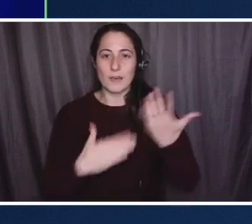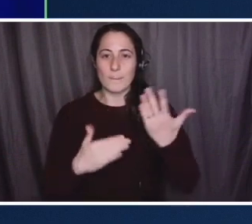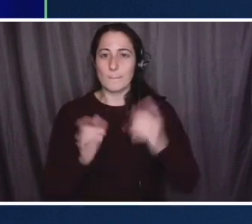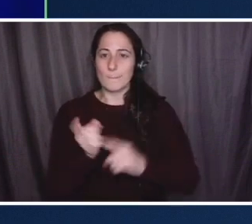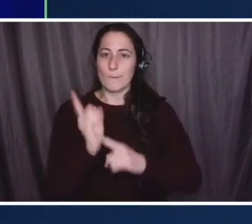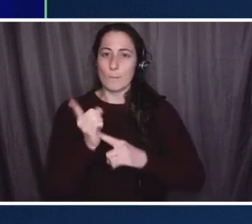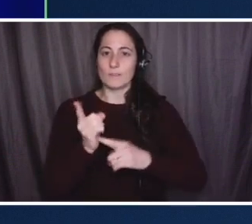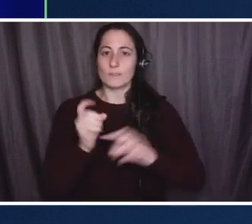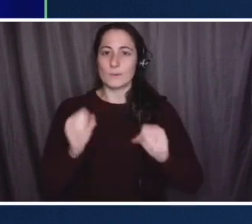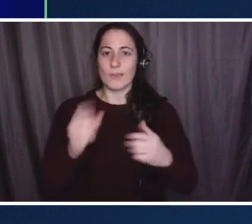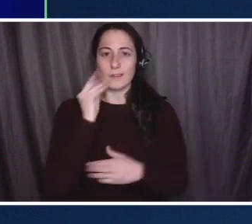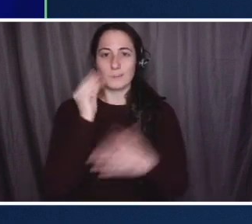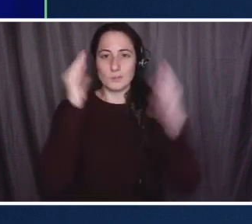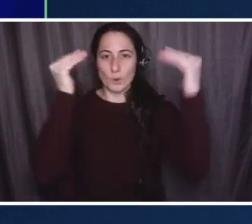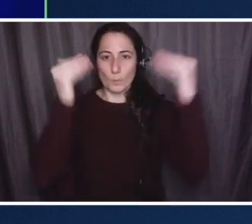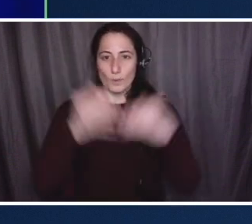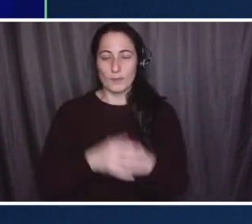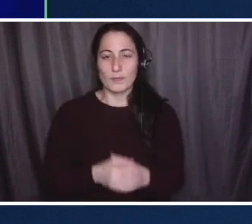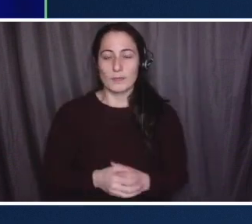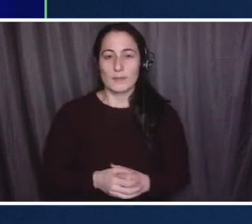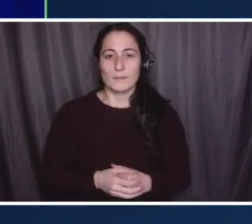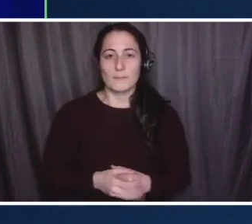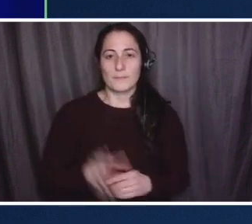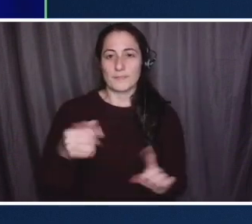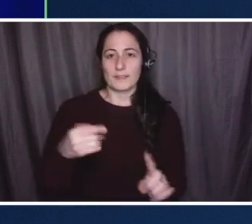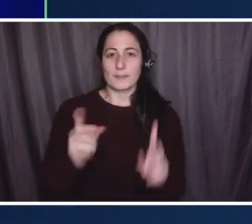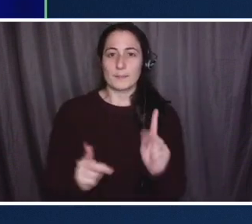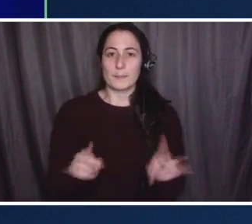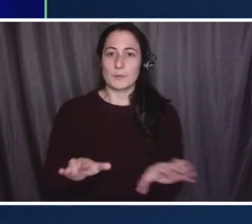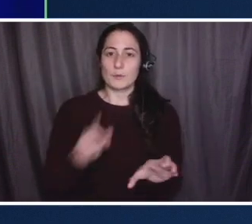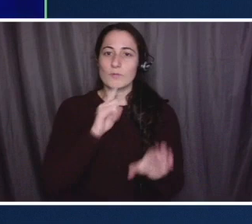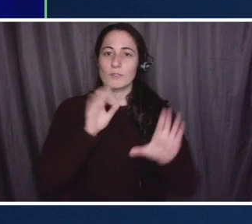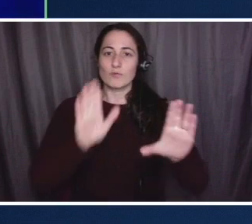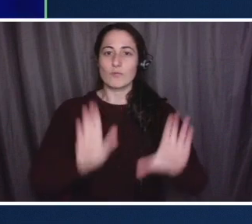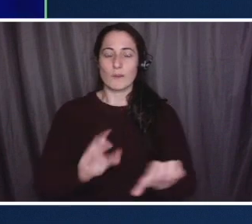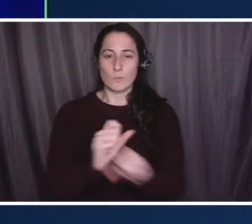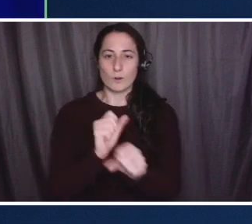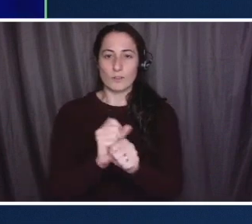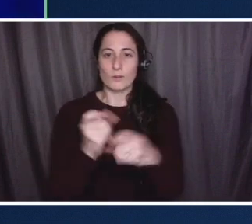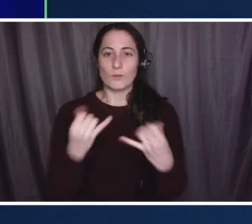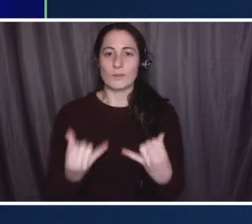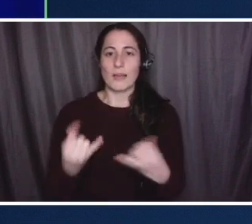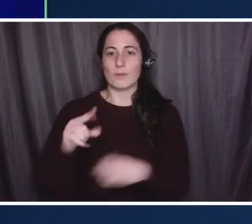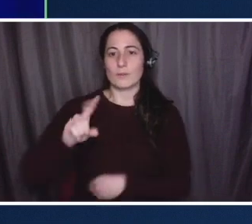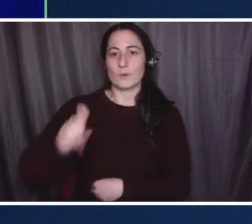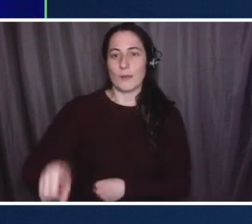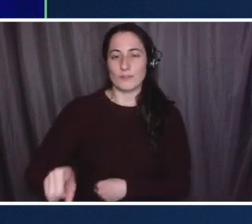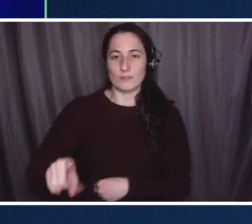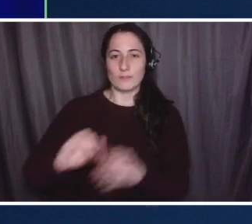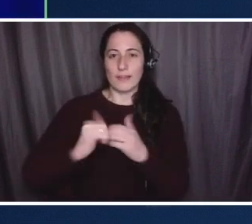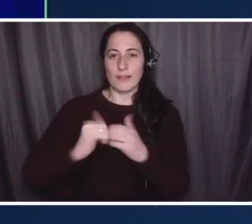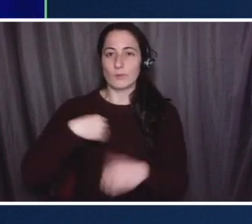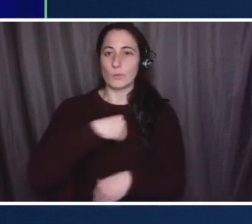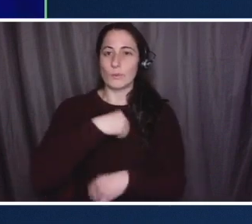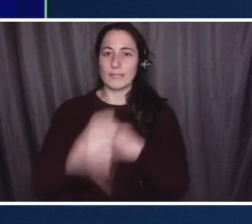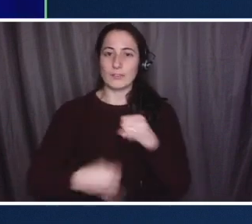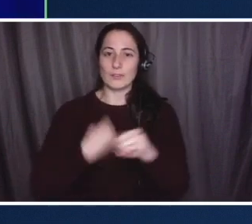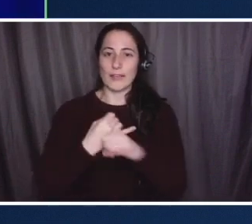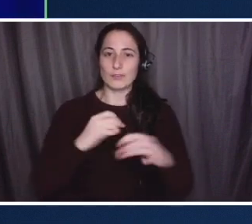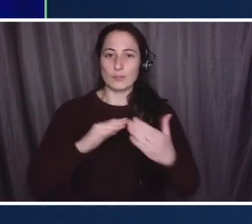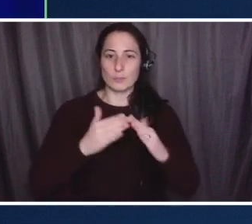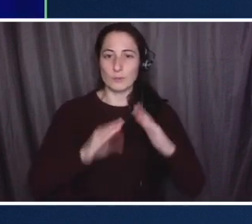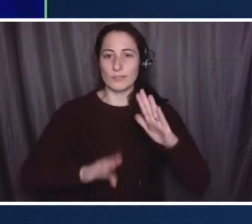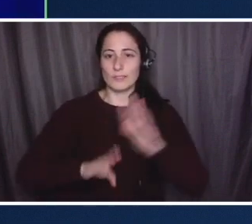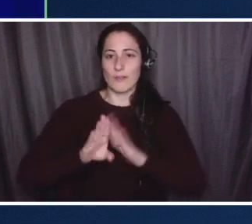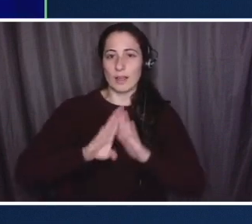hope that we all have here and that folks are doing great work. So I think the question is, how do we as the international community and the development community sort